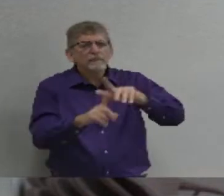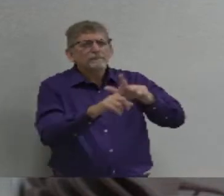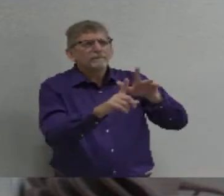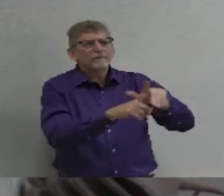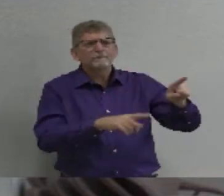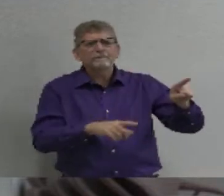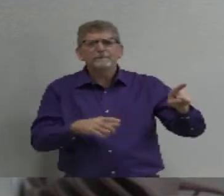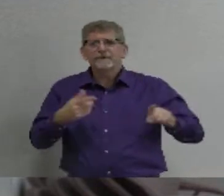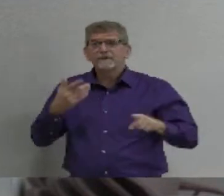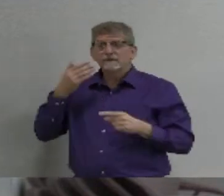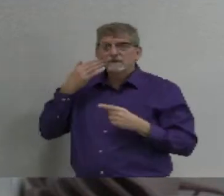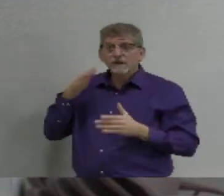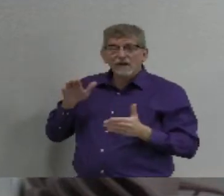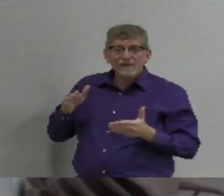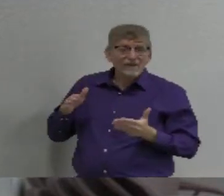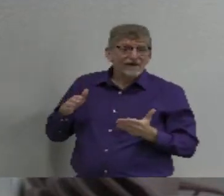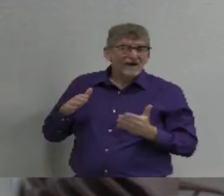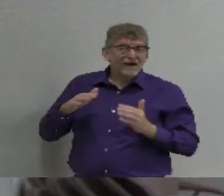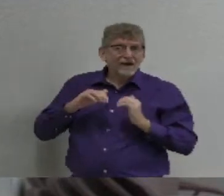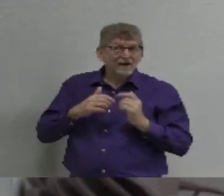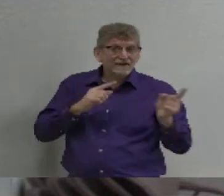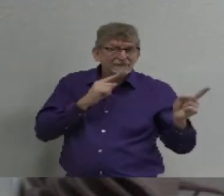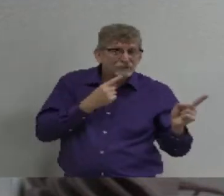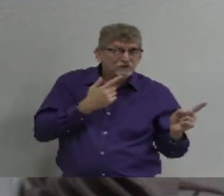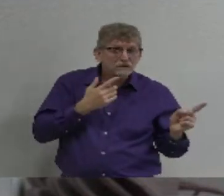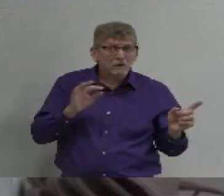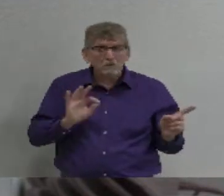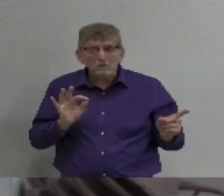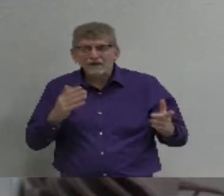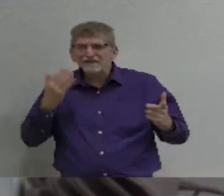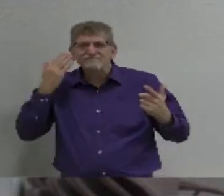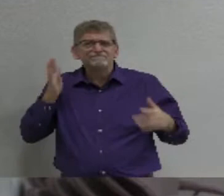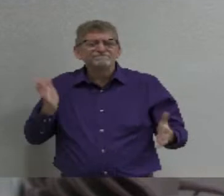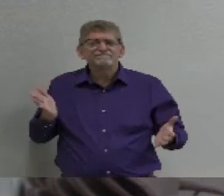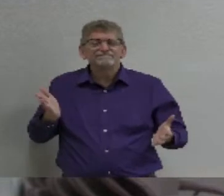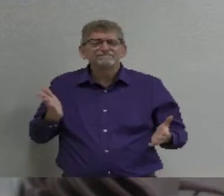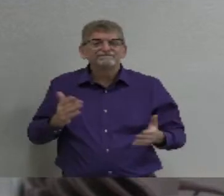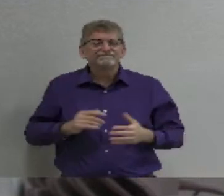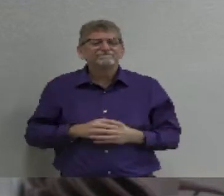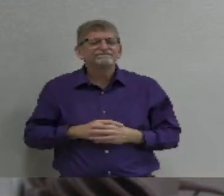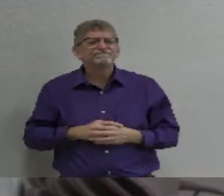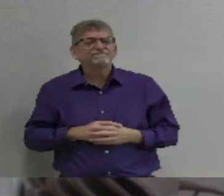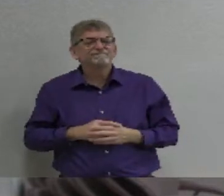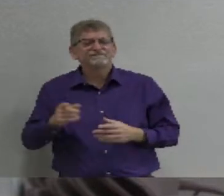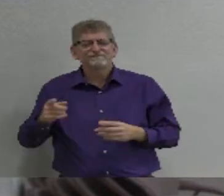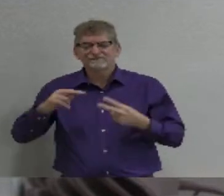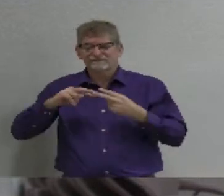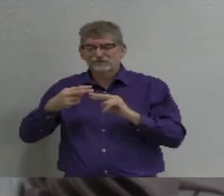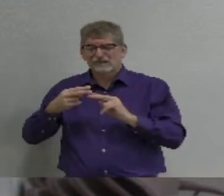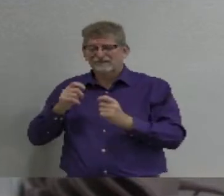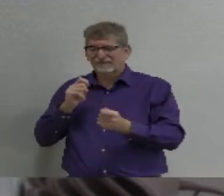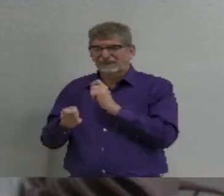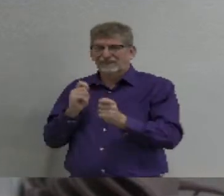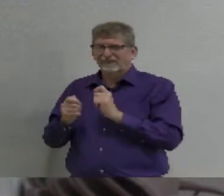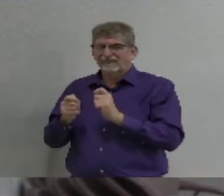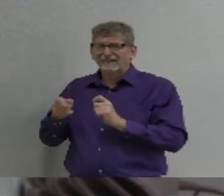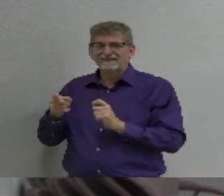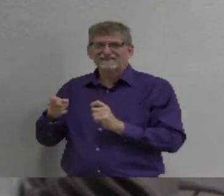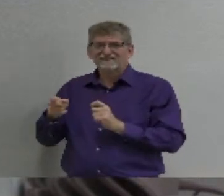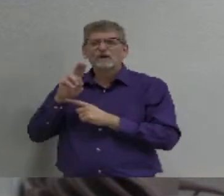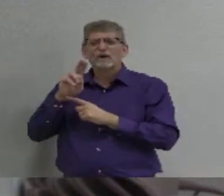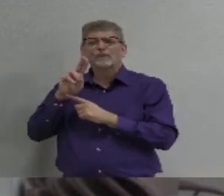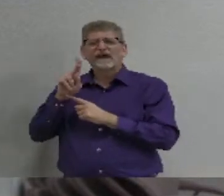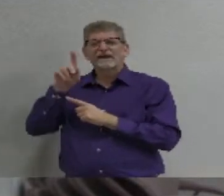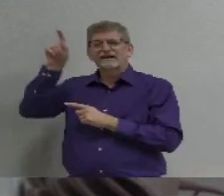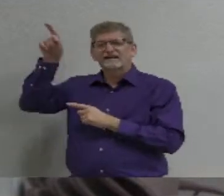here. And the strain that seems to be the predominant variant is the UK strain, which is more contagious than the